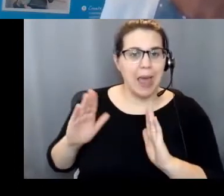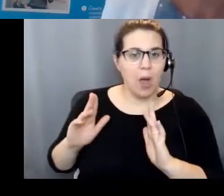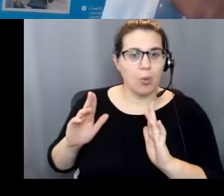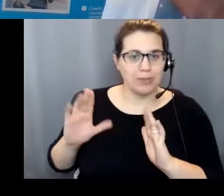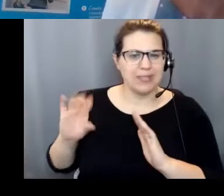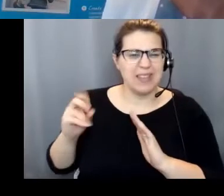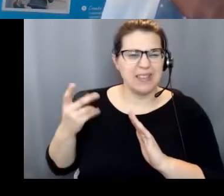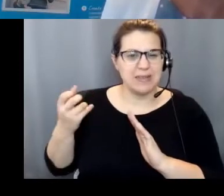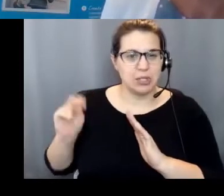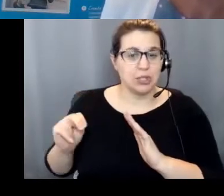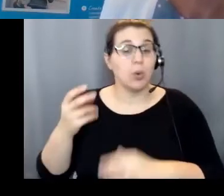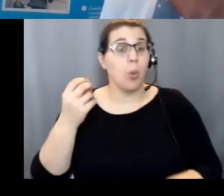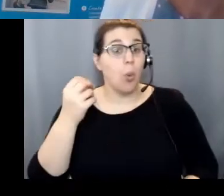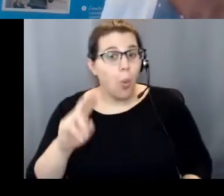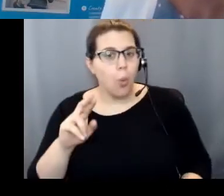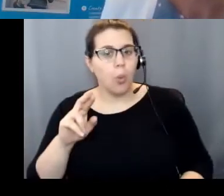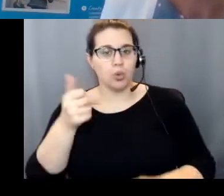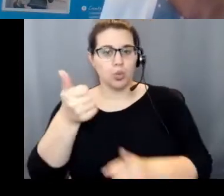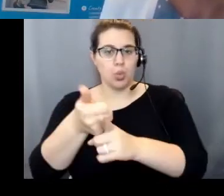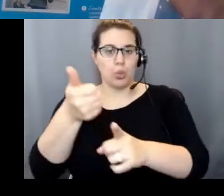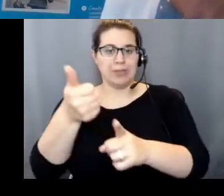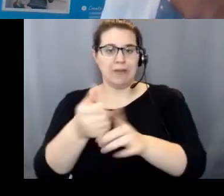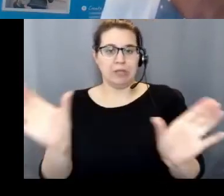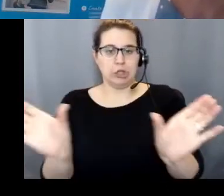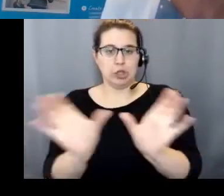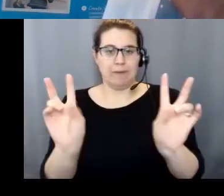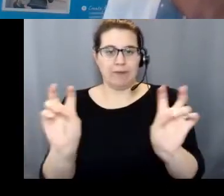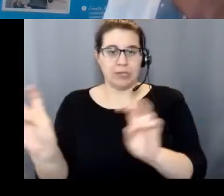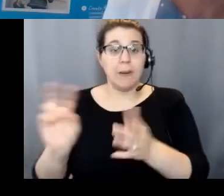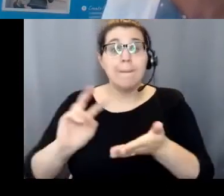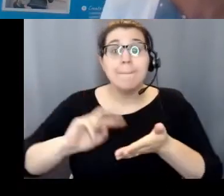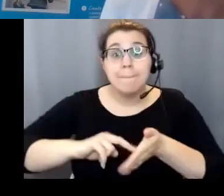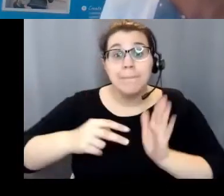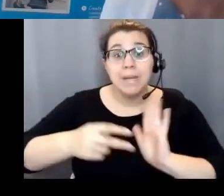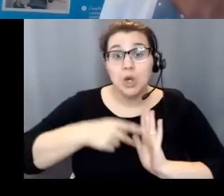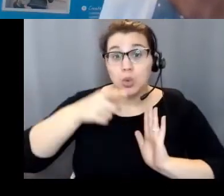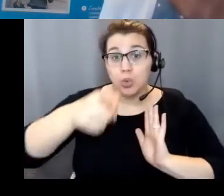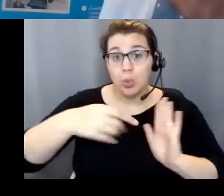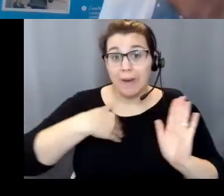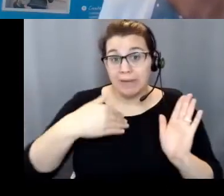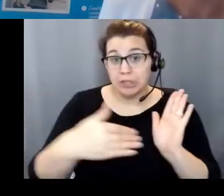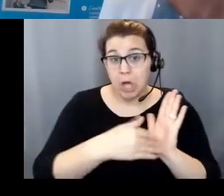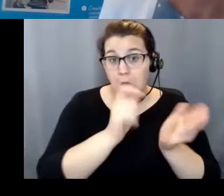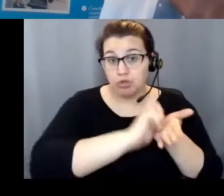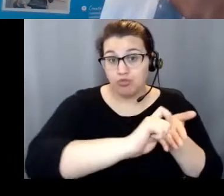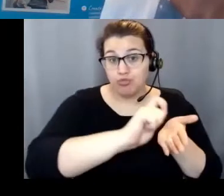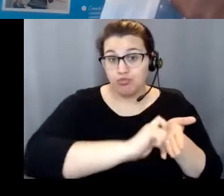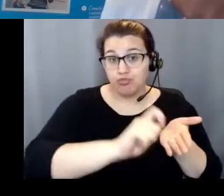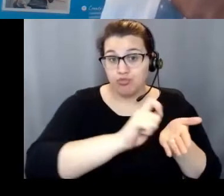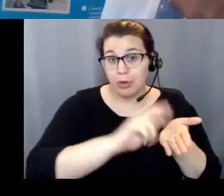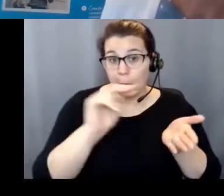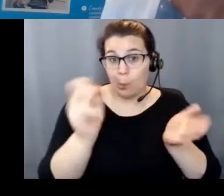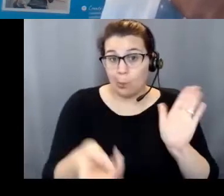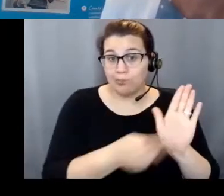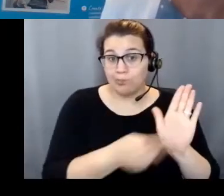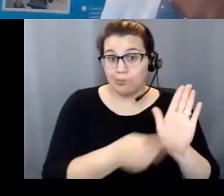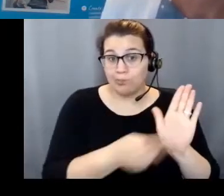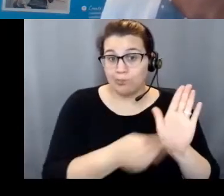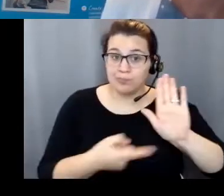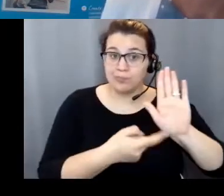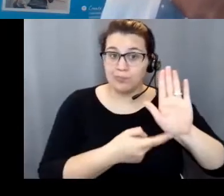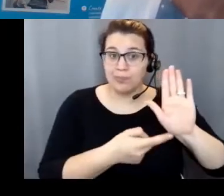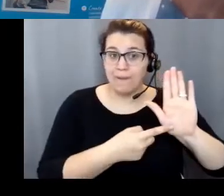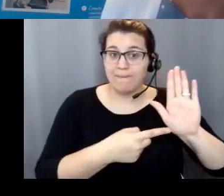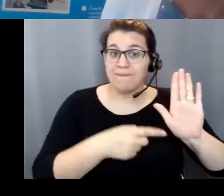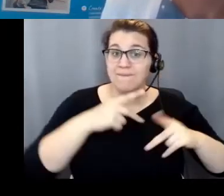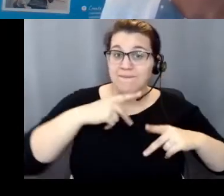through self-certification. And what that means is you have a written diagnosis by a physician of a physical or mental